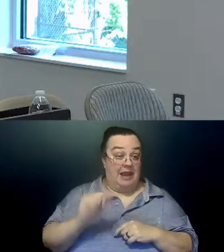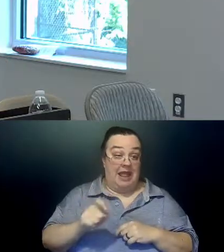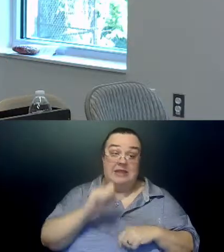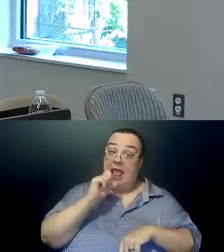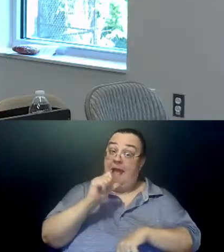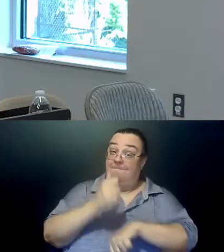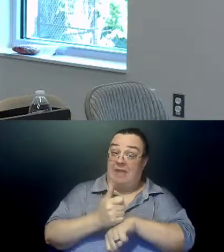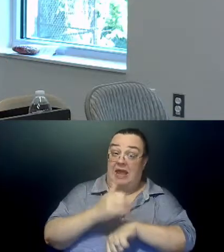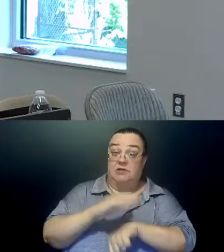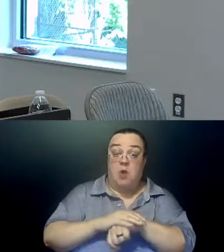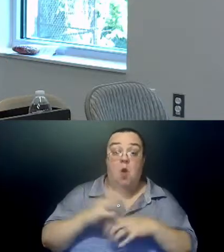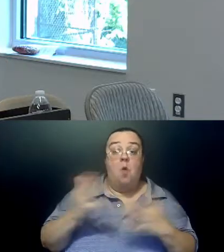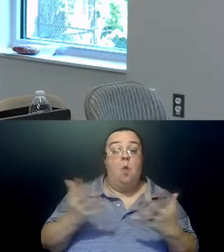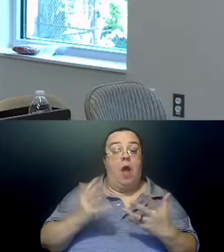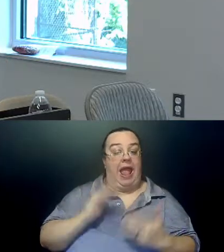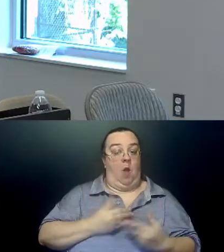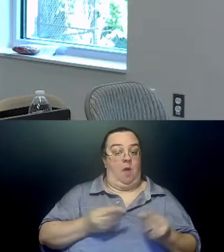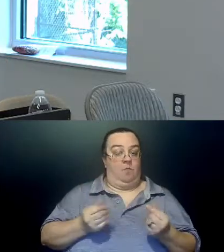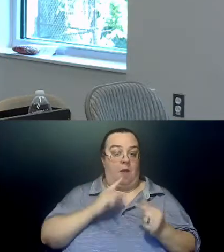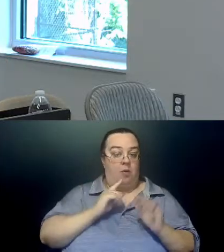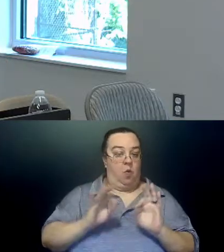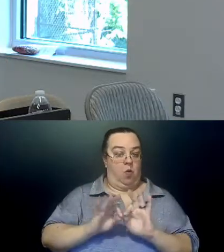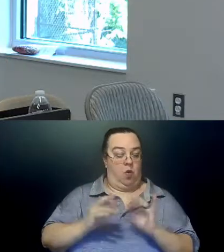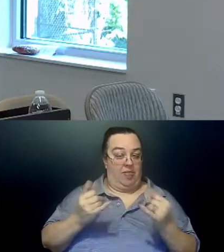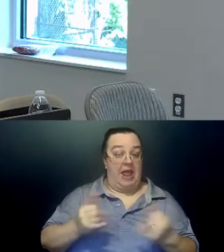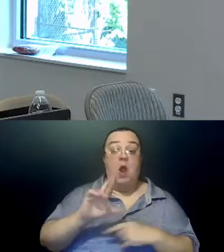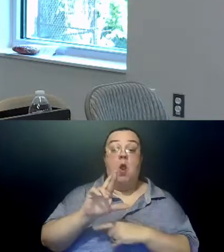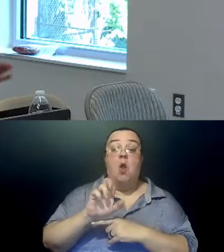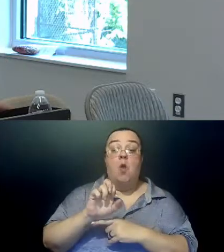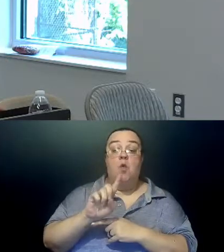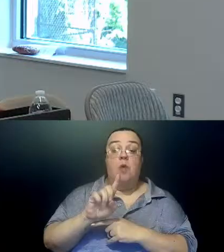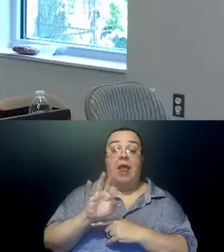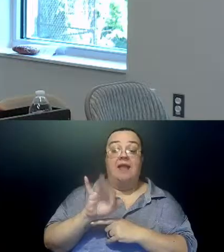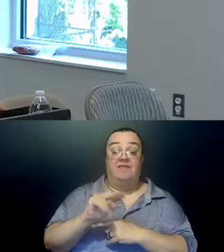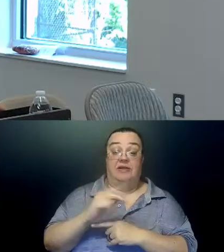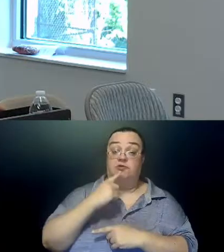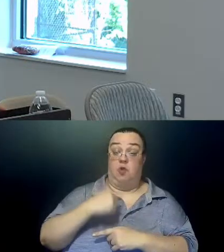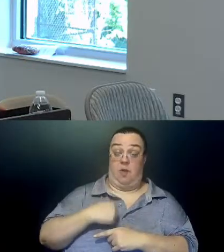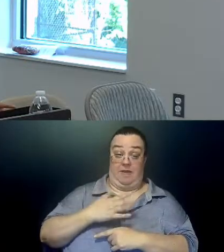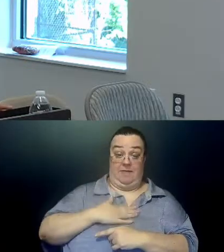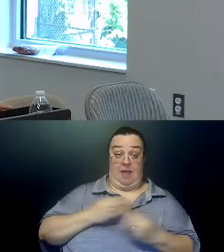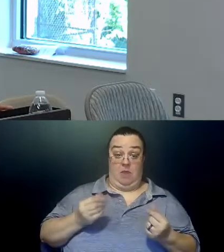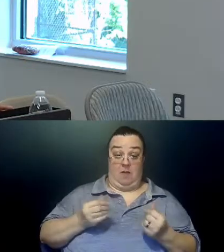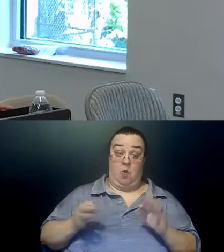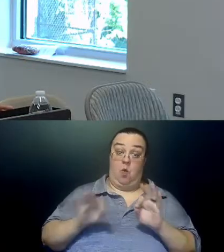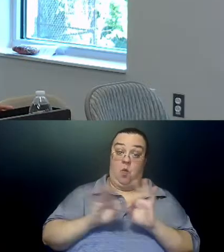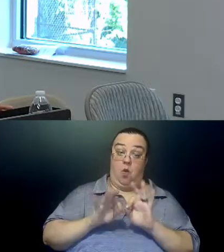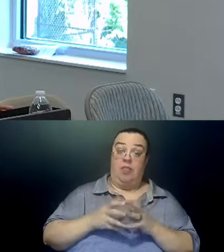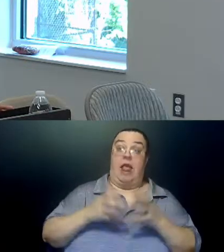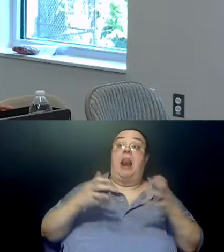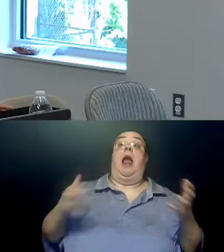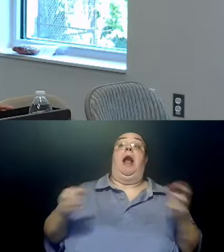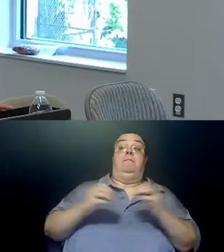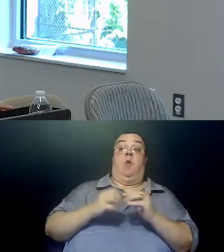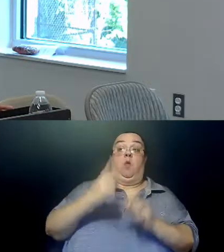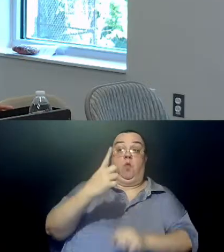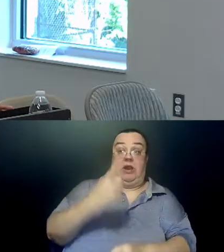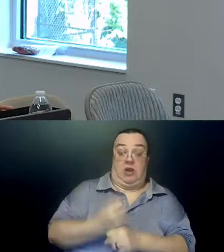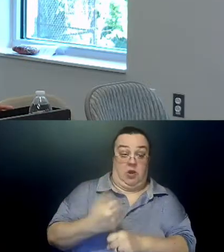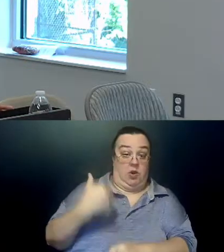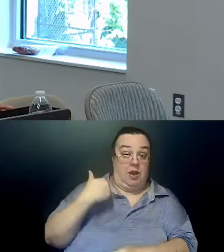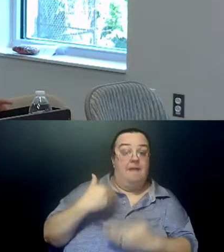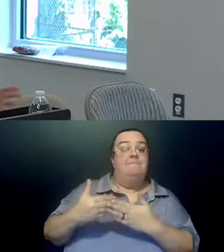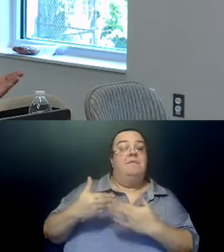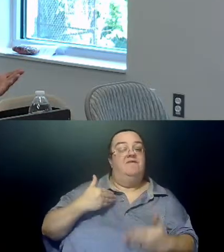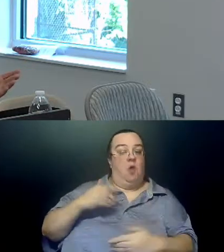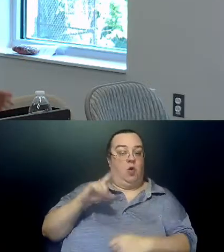is worth now. Redfin told me my property was worth a lot more a year ago, before Doge,